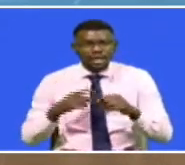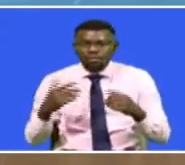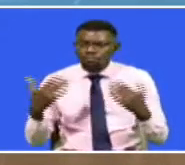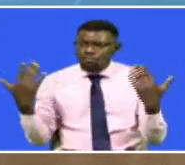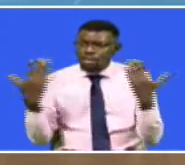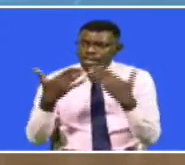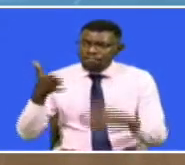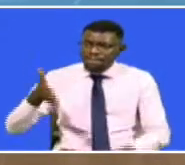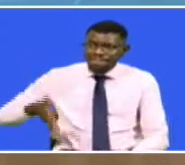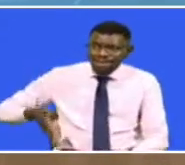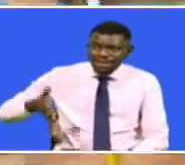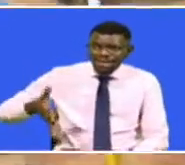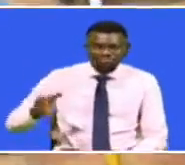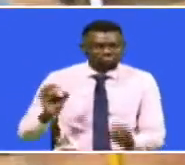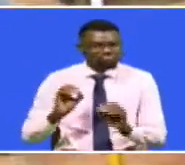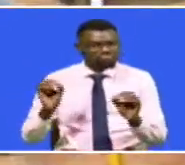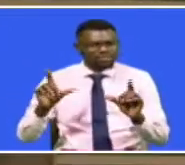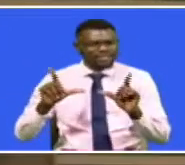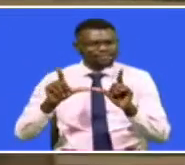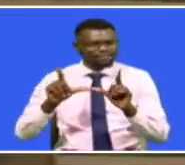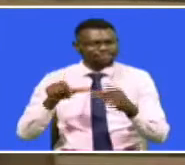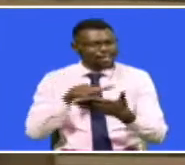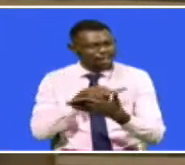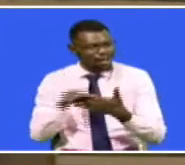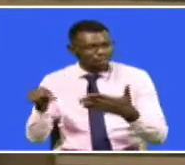their licenses.